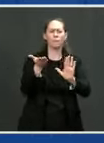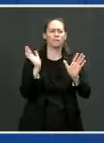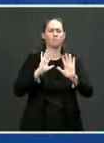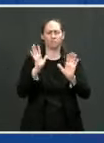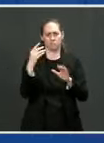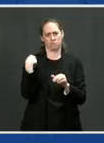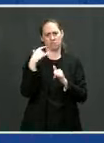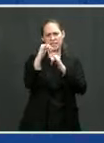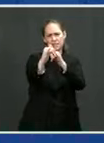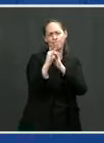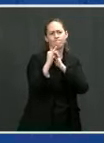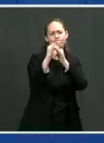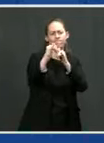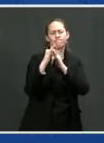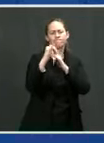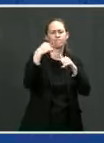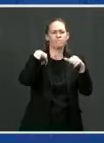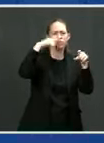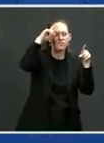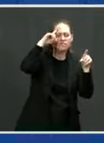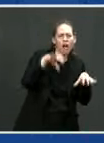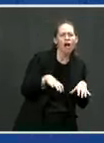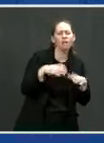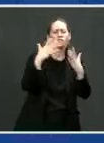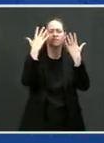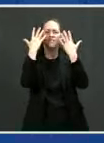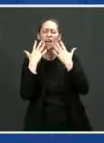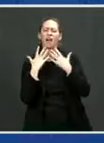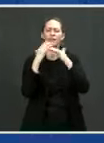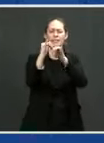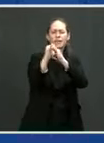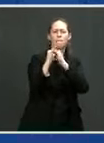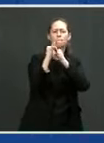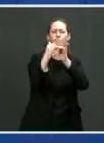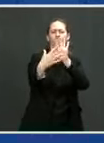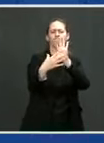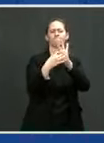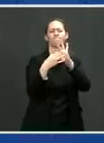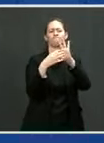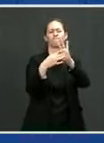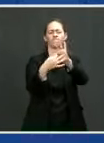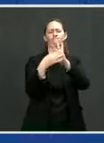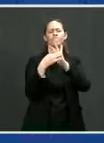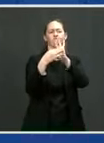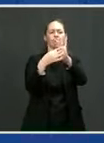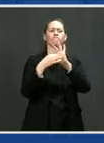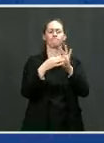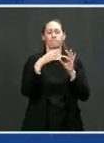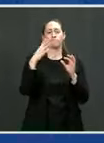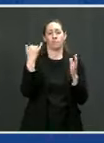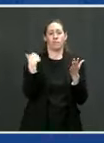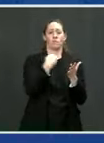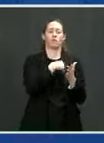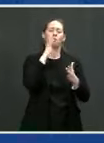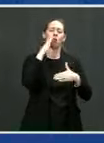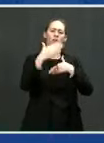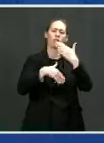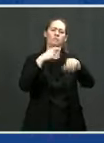shock and sorrow with you. And we will heal together with